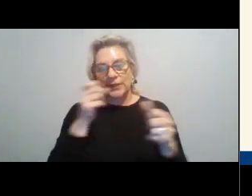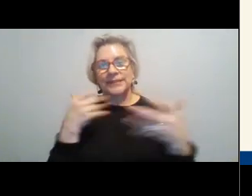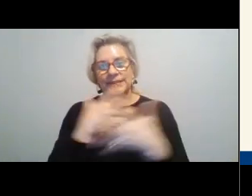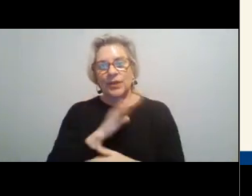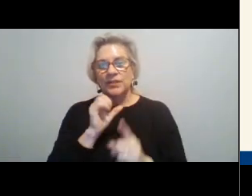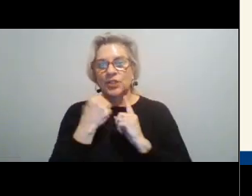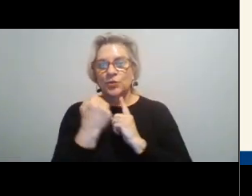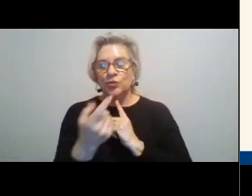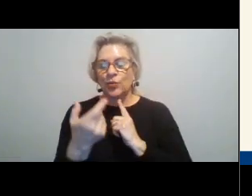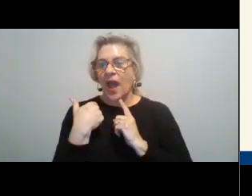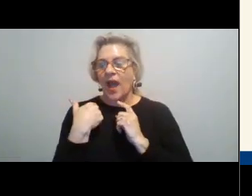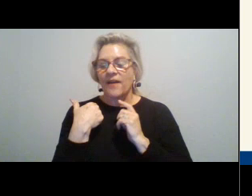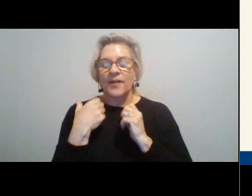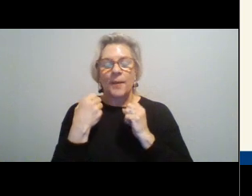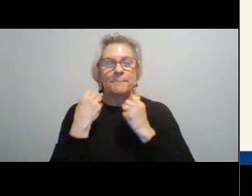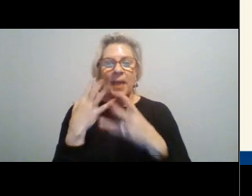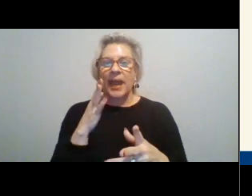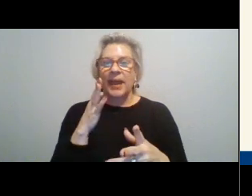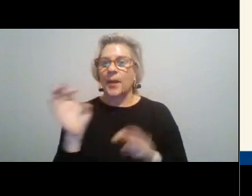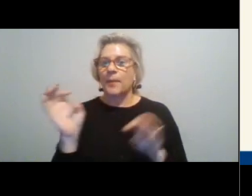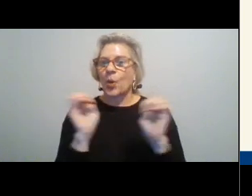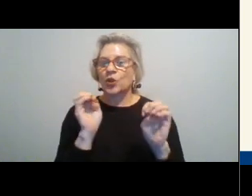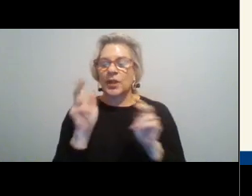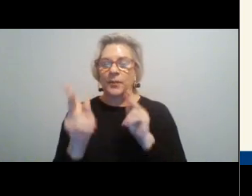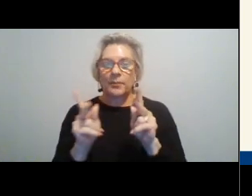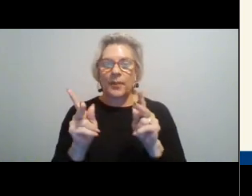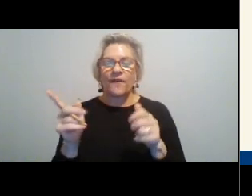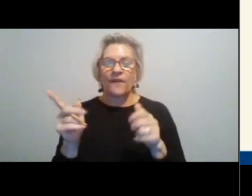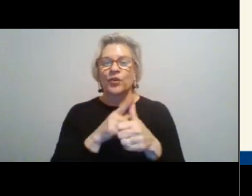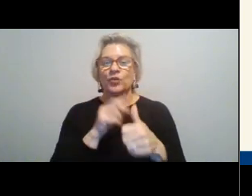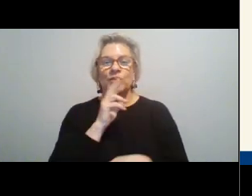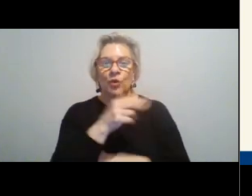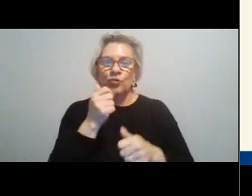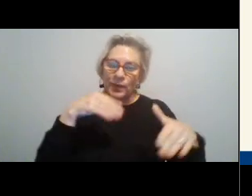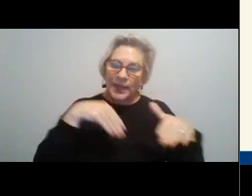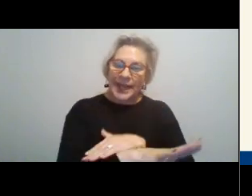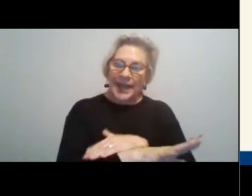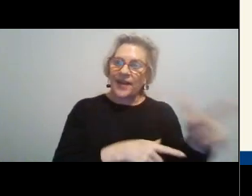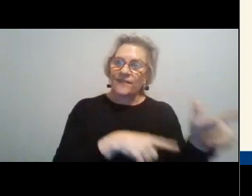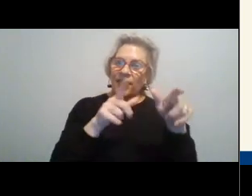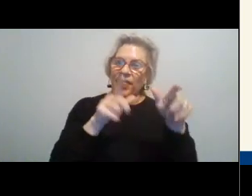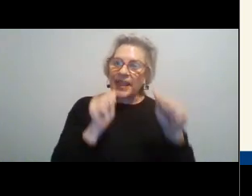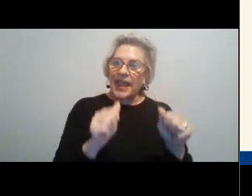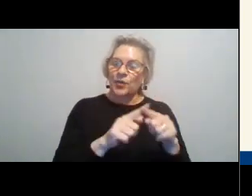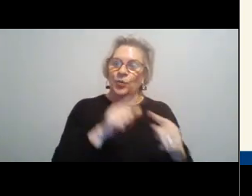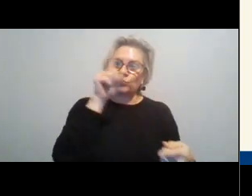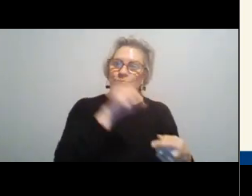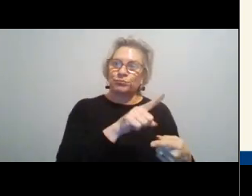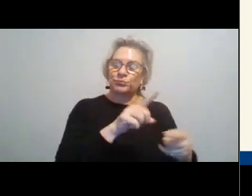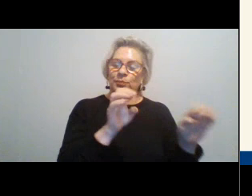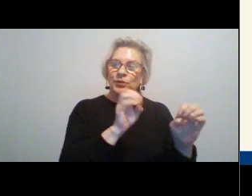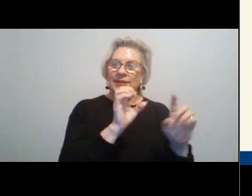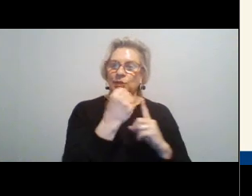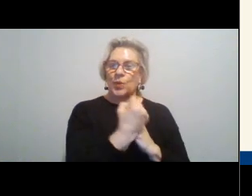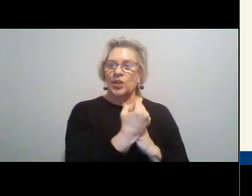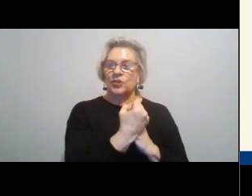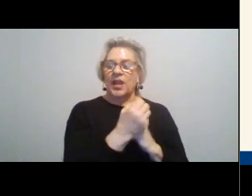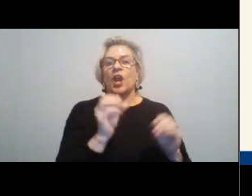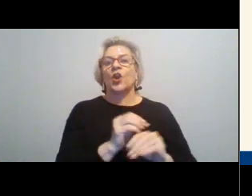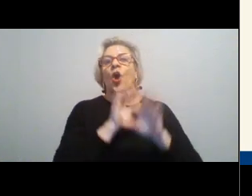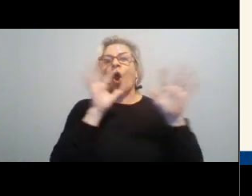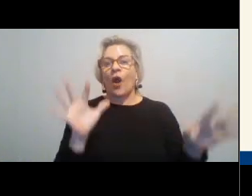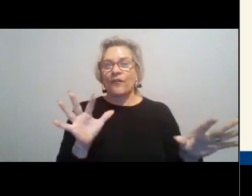You've got a lot of emergency personnel, first responders that are trying to get in as quick as they can to mitigate those emergencies. And obviously that